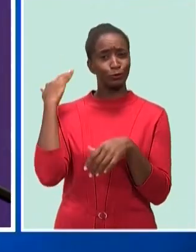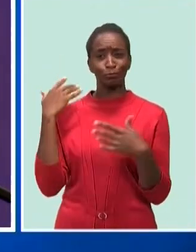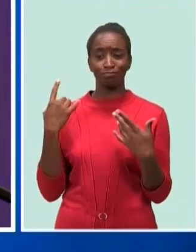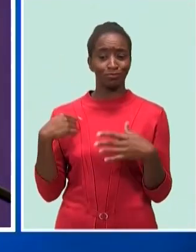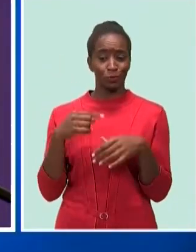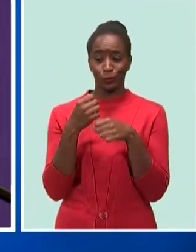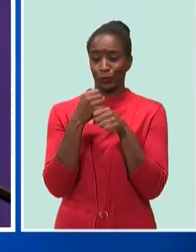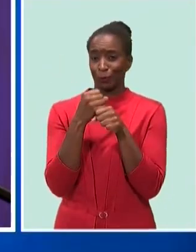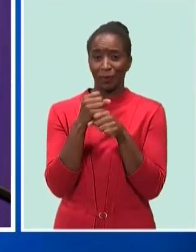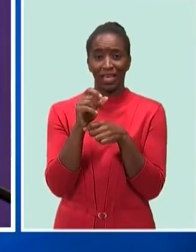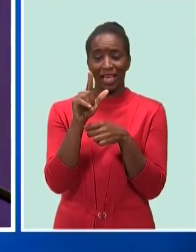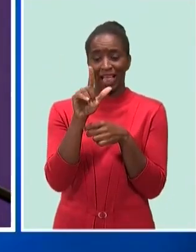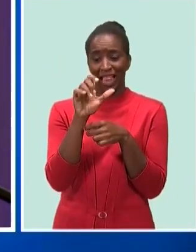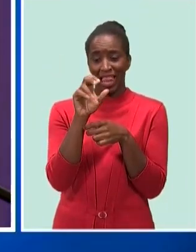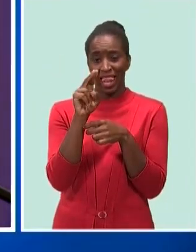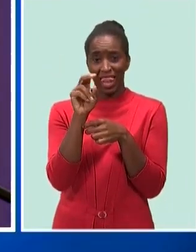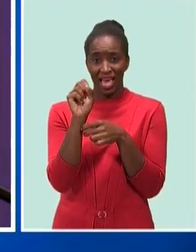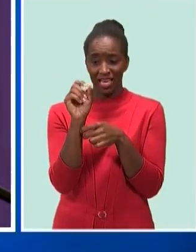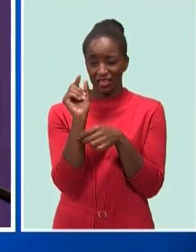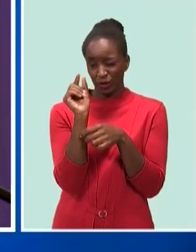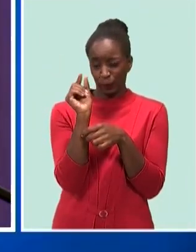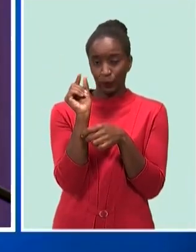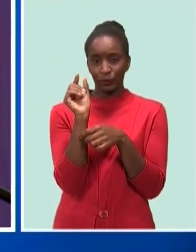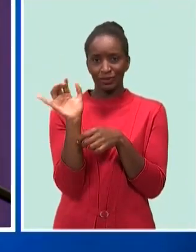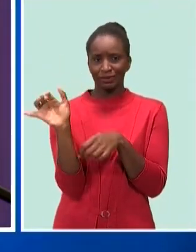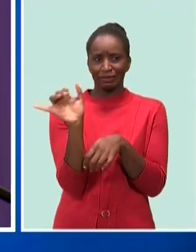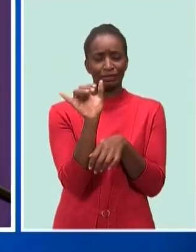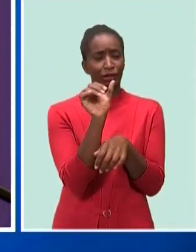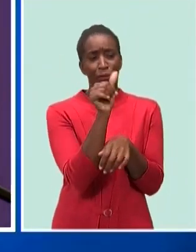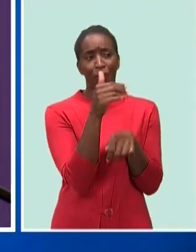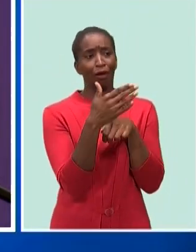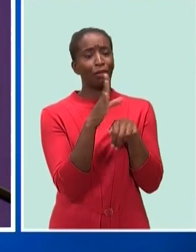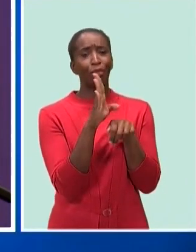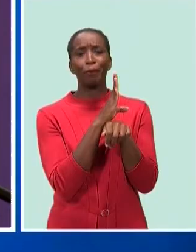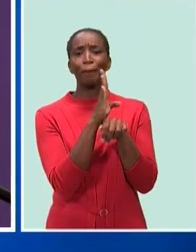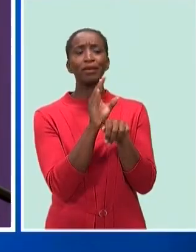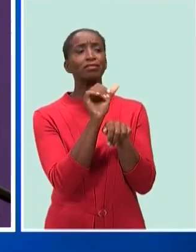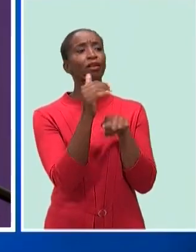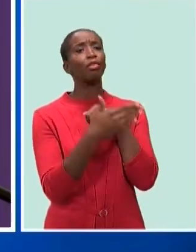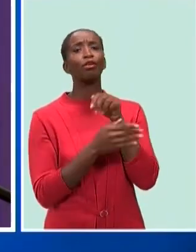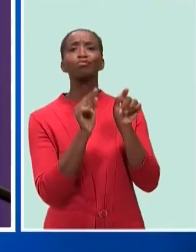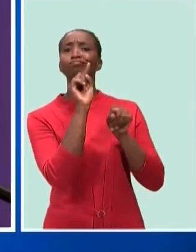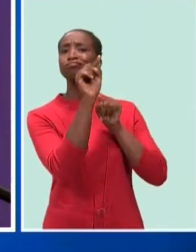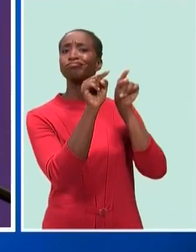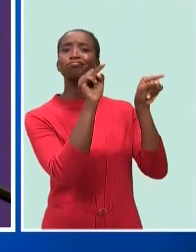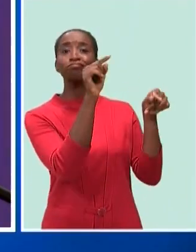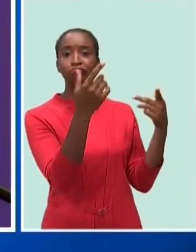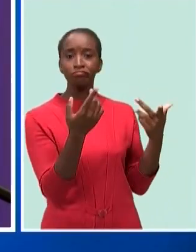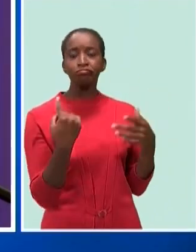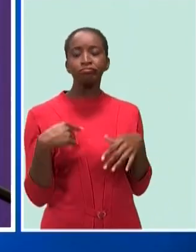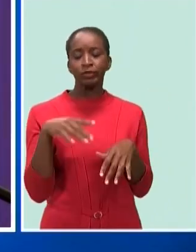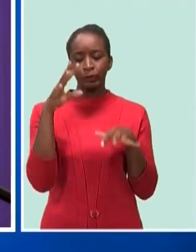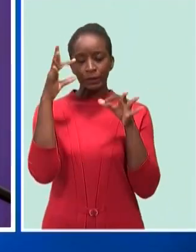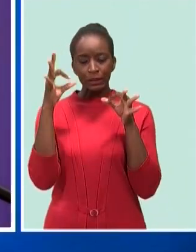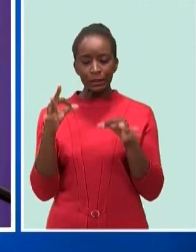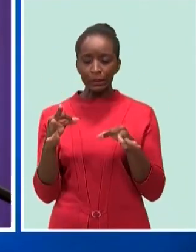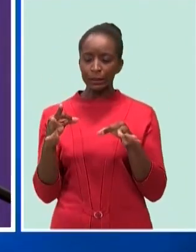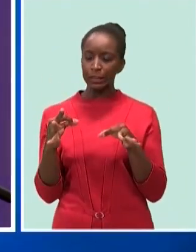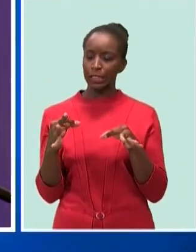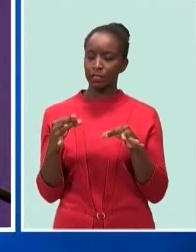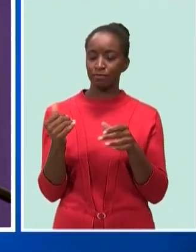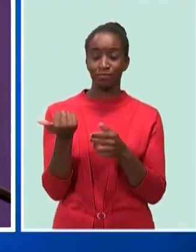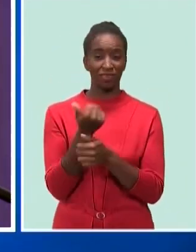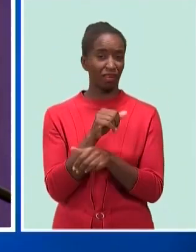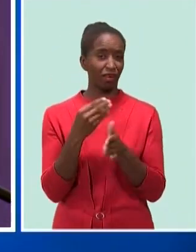as everybody else in the world. We made a strategic choice to put every single dollar we made back into research. I